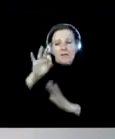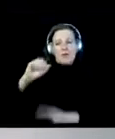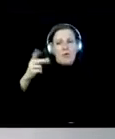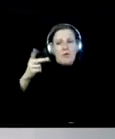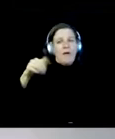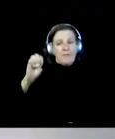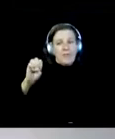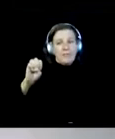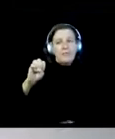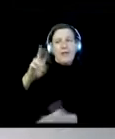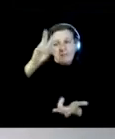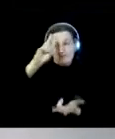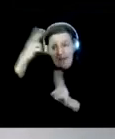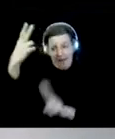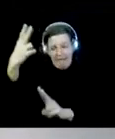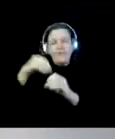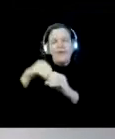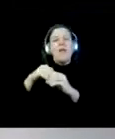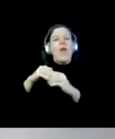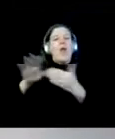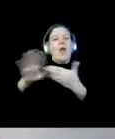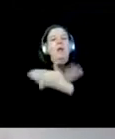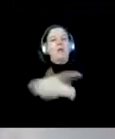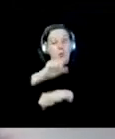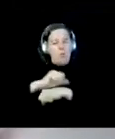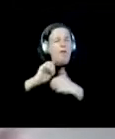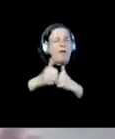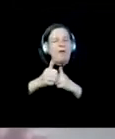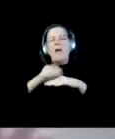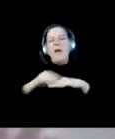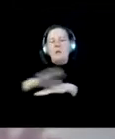what does that lend to the viewing experience?